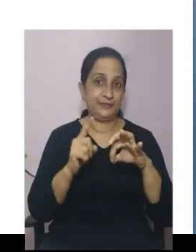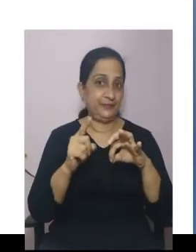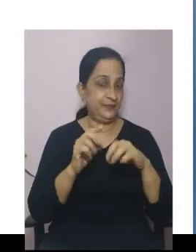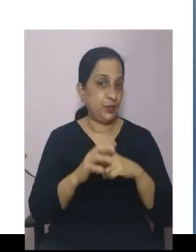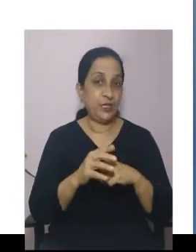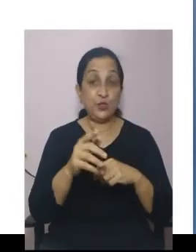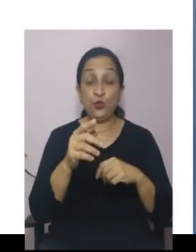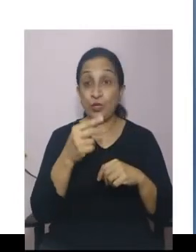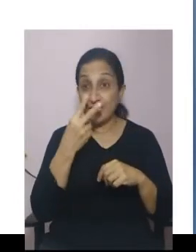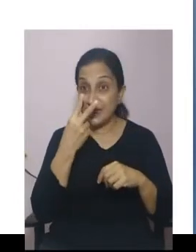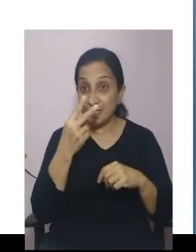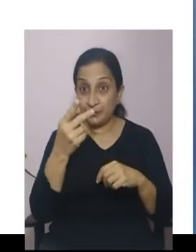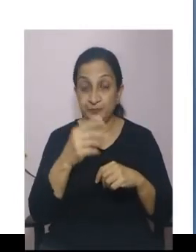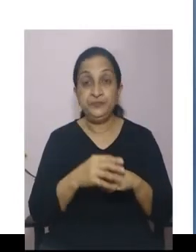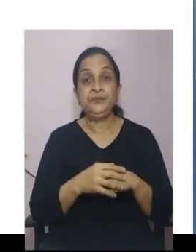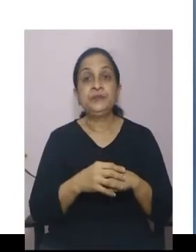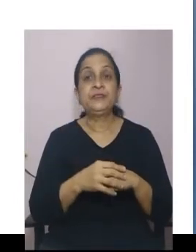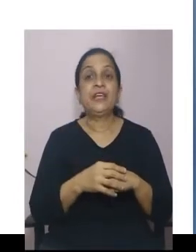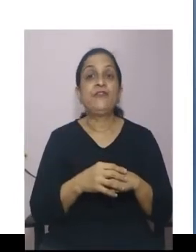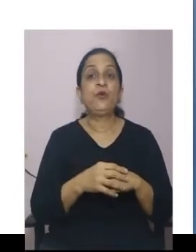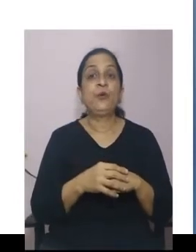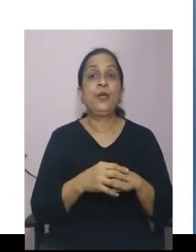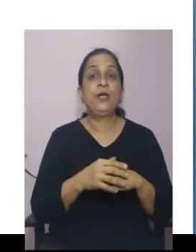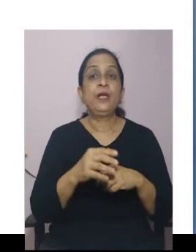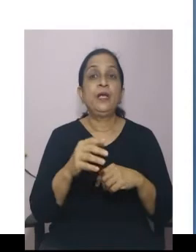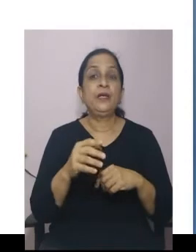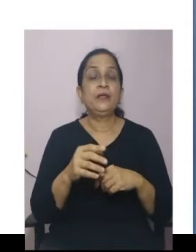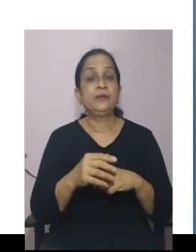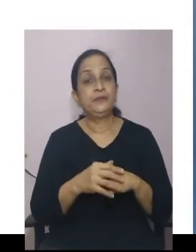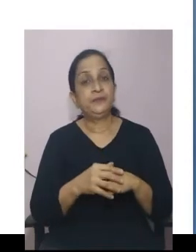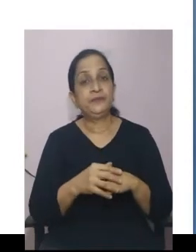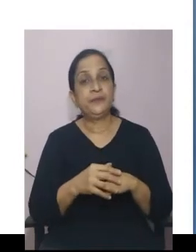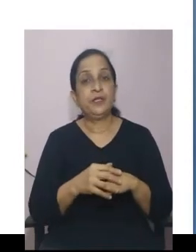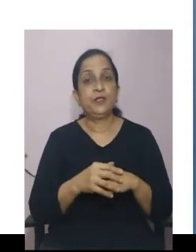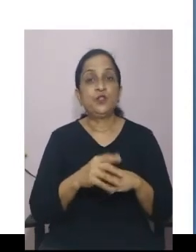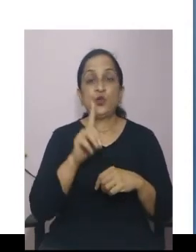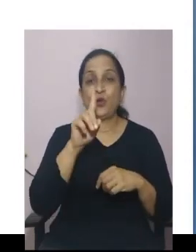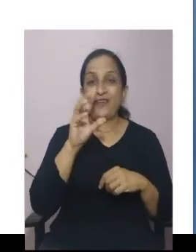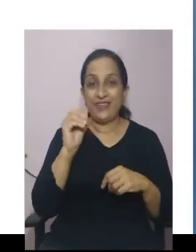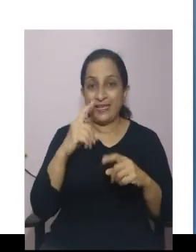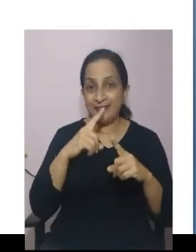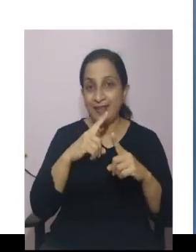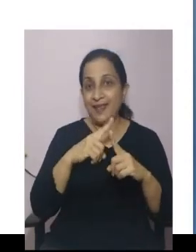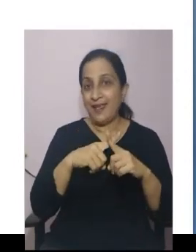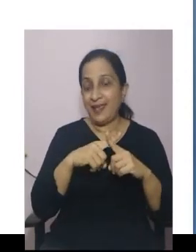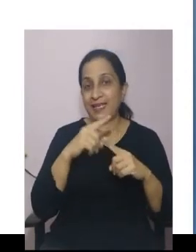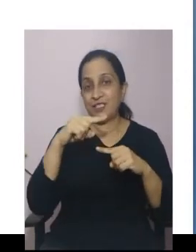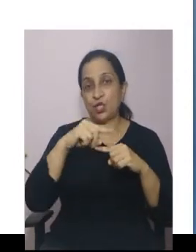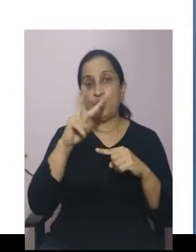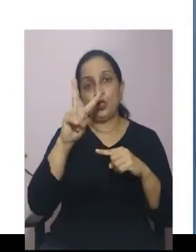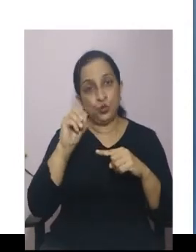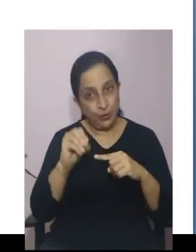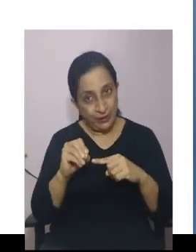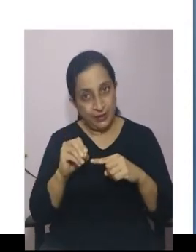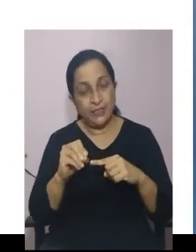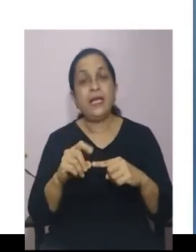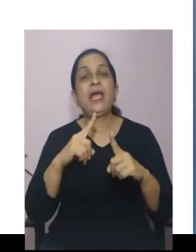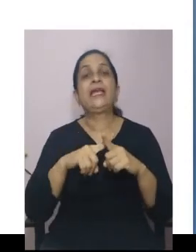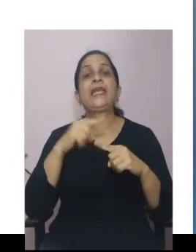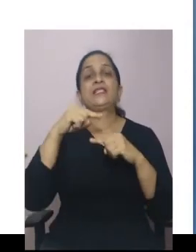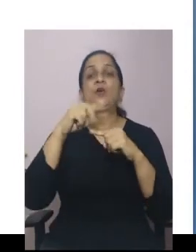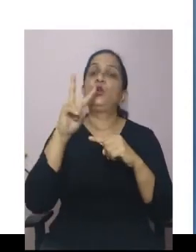is equal to 0. Okay, therefore 10x equal to 20, therefore x equal